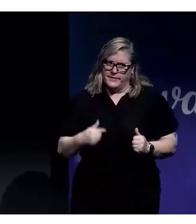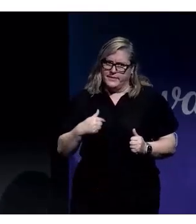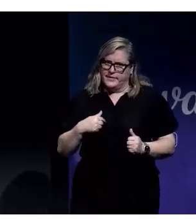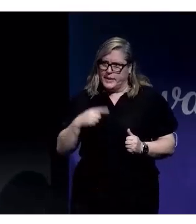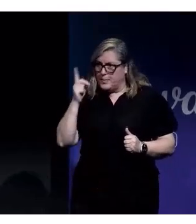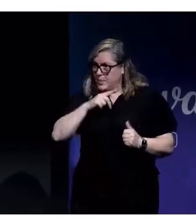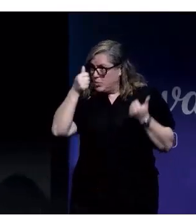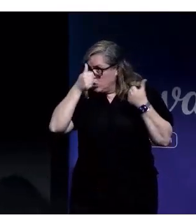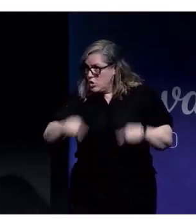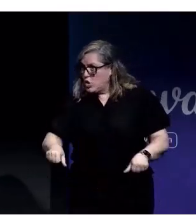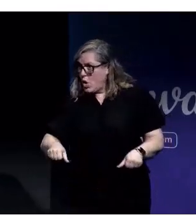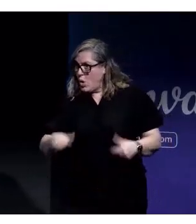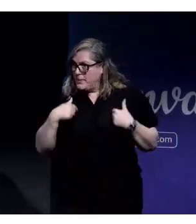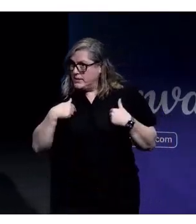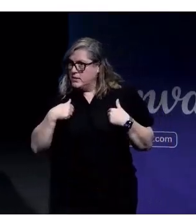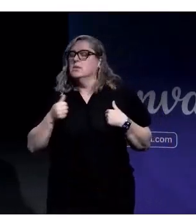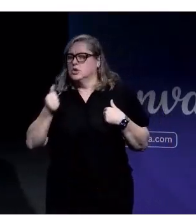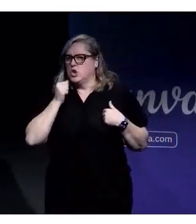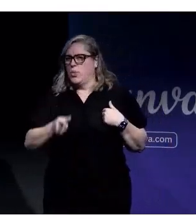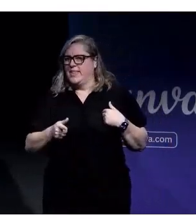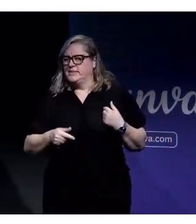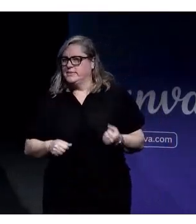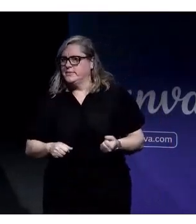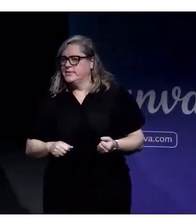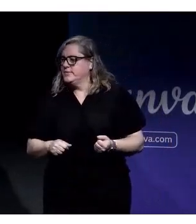People who know me know that.